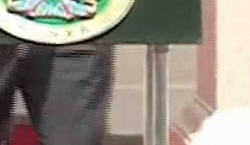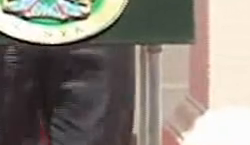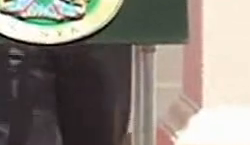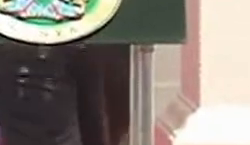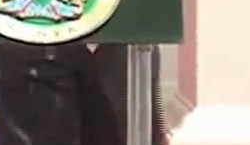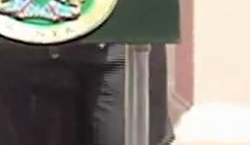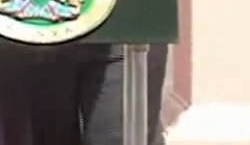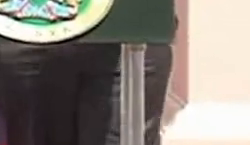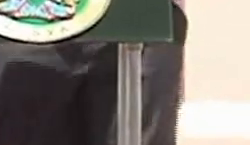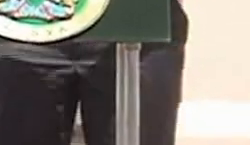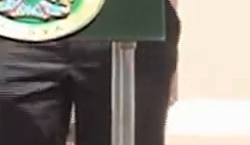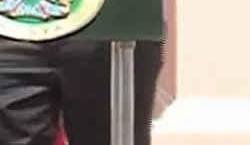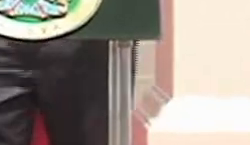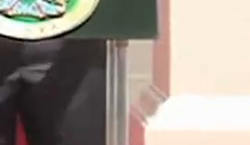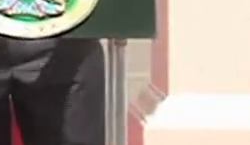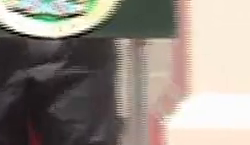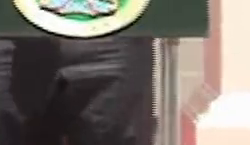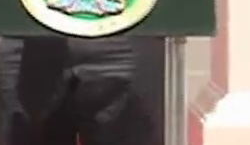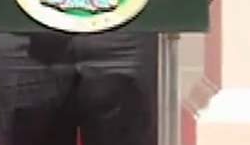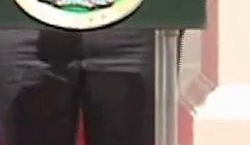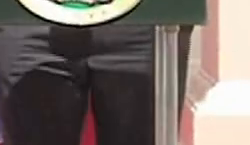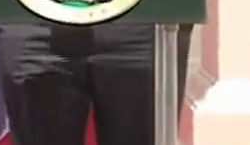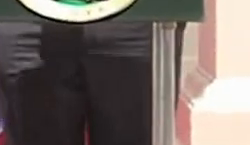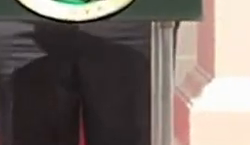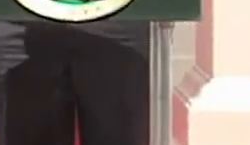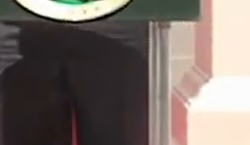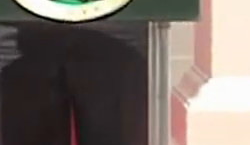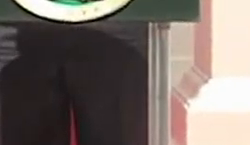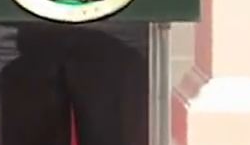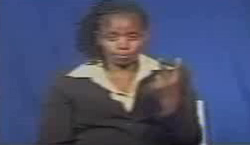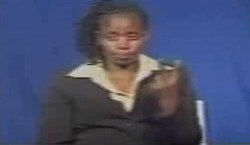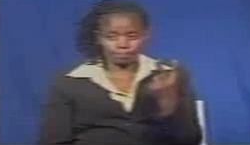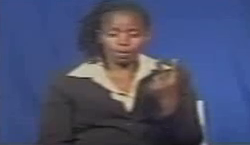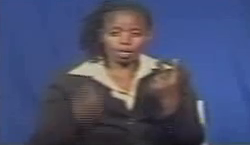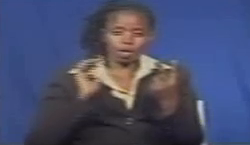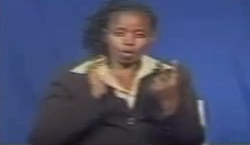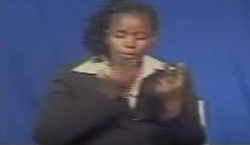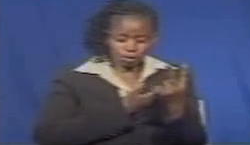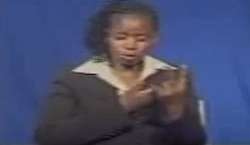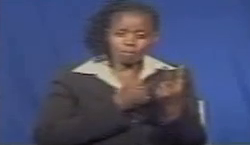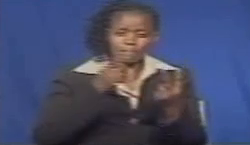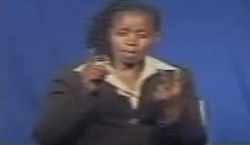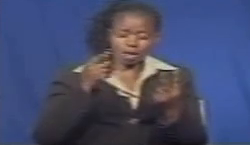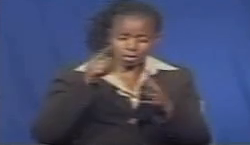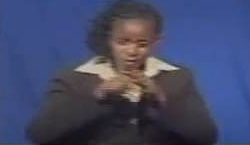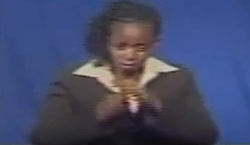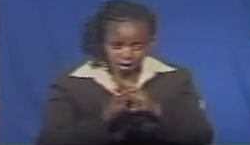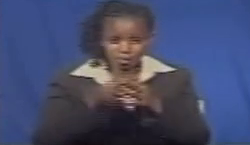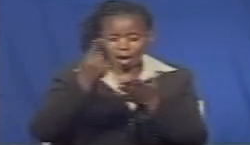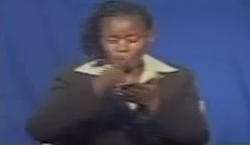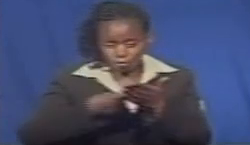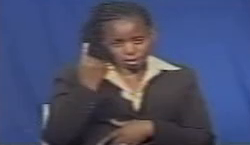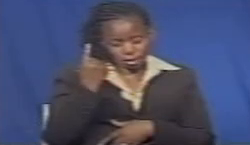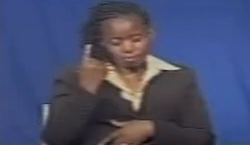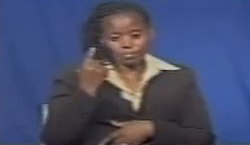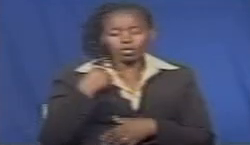report, which could either approve all the nominees or some of them. Thereafter, the cabinet nominees who will be cleared by the House